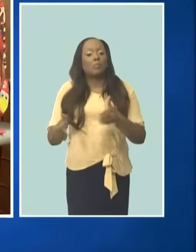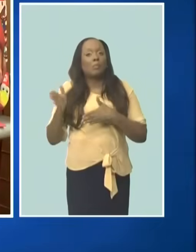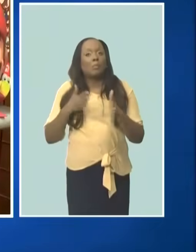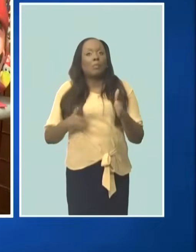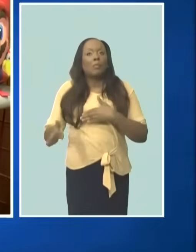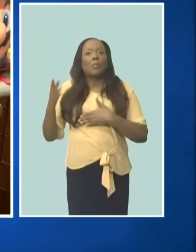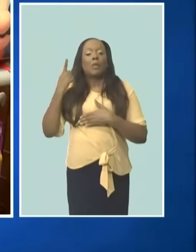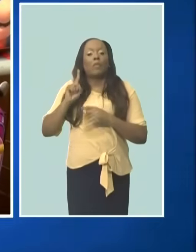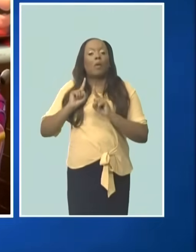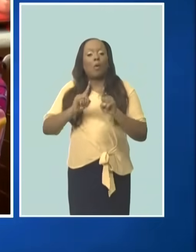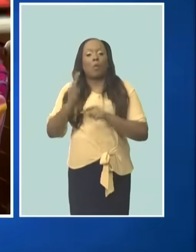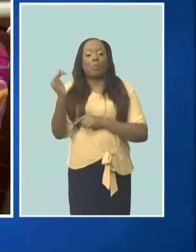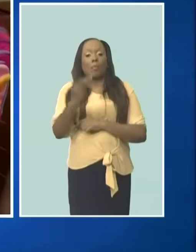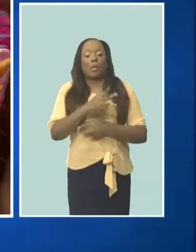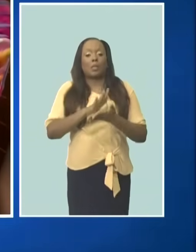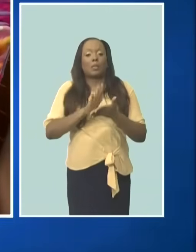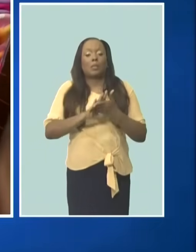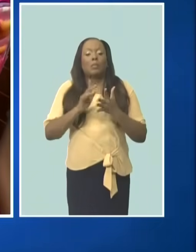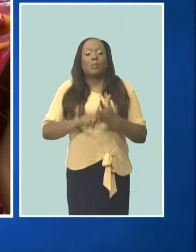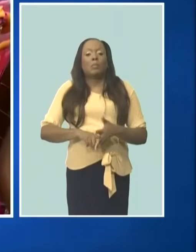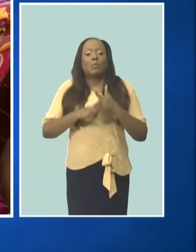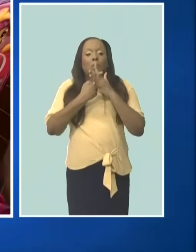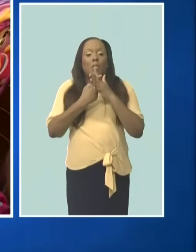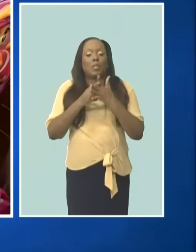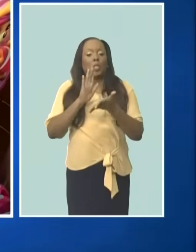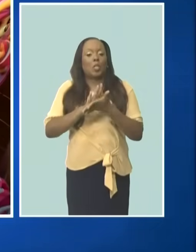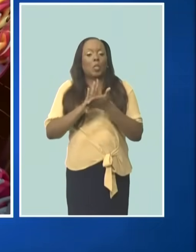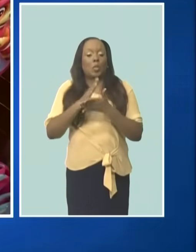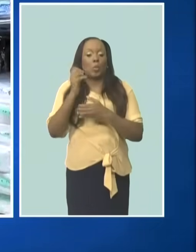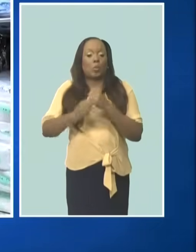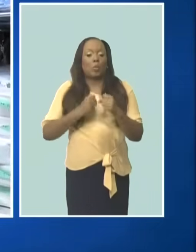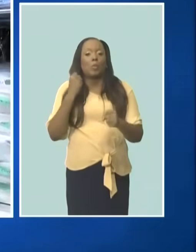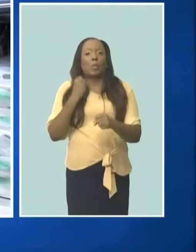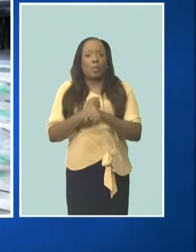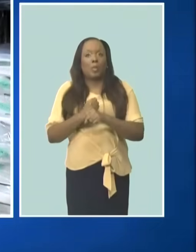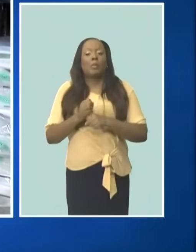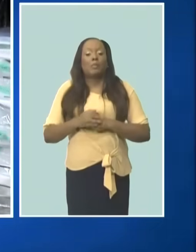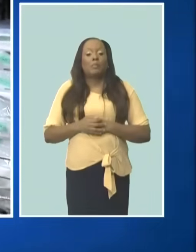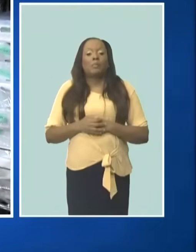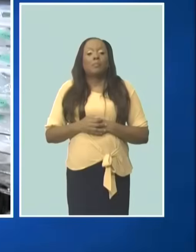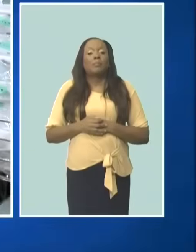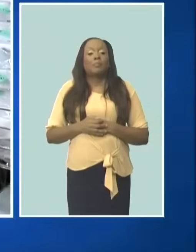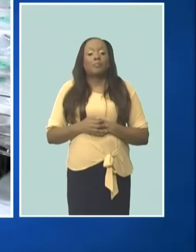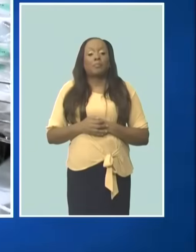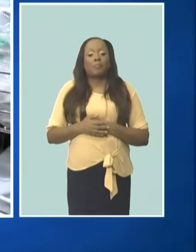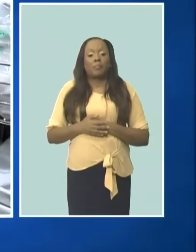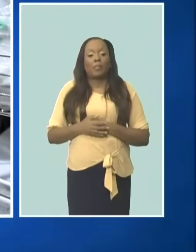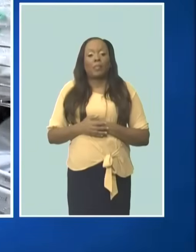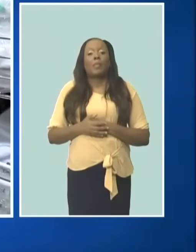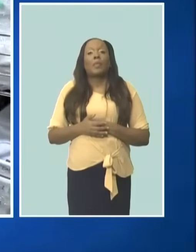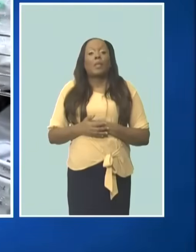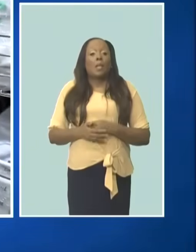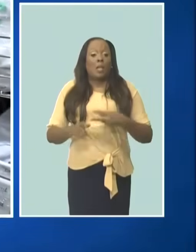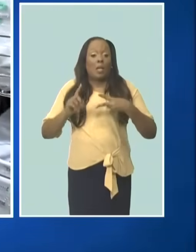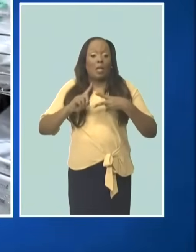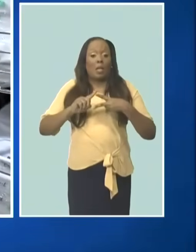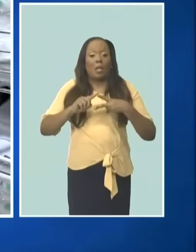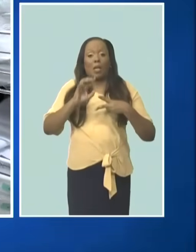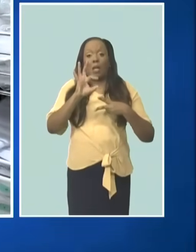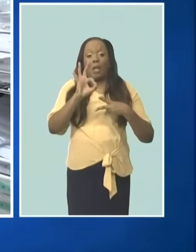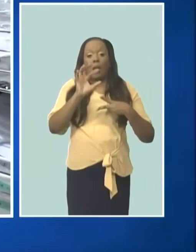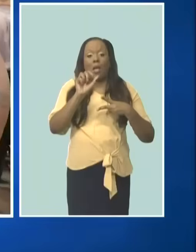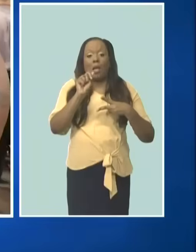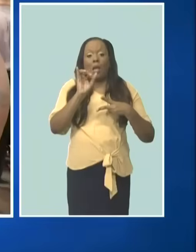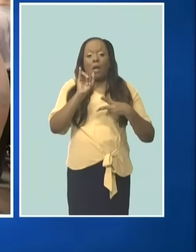enter school for the start of the academic school year through the Faith Marshall Harris Sandy Lane Charitable Trust